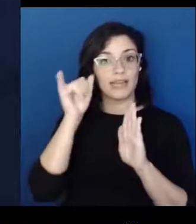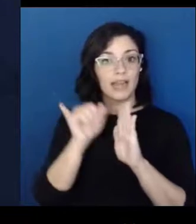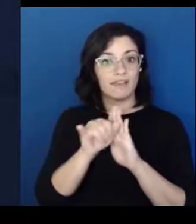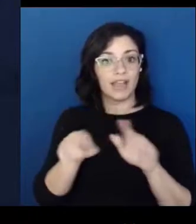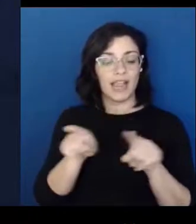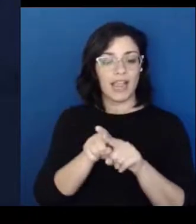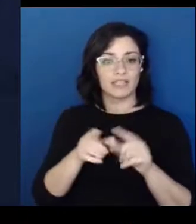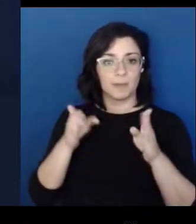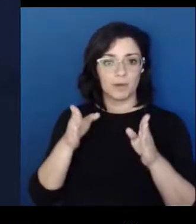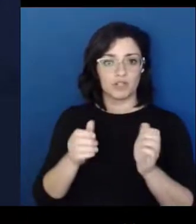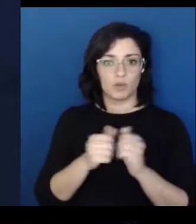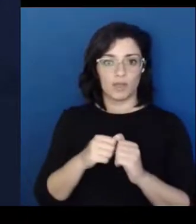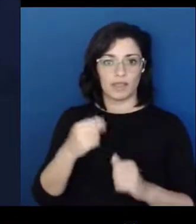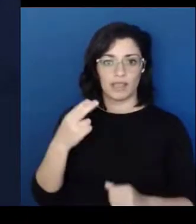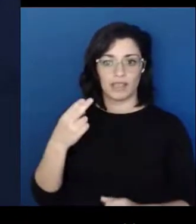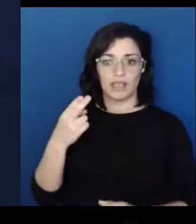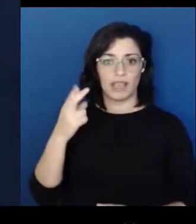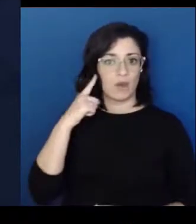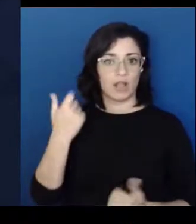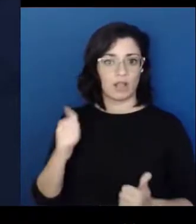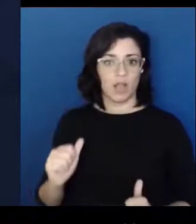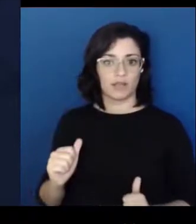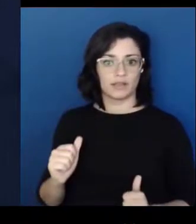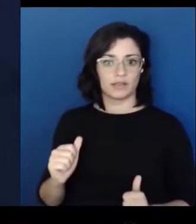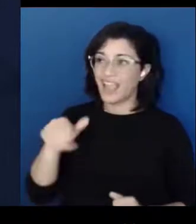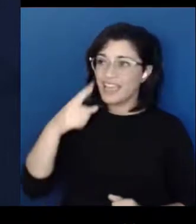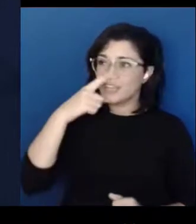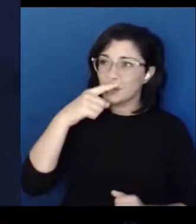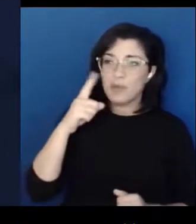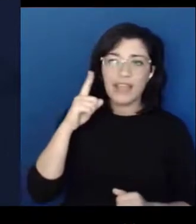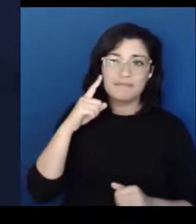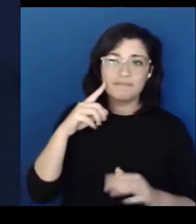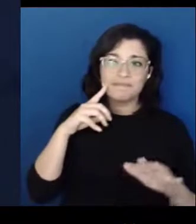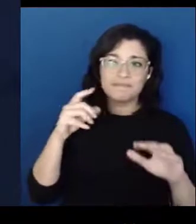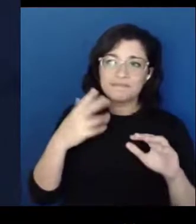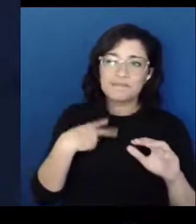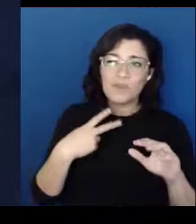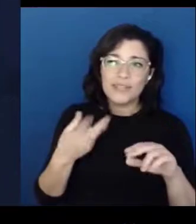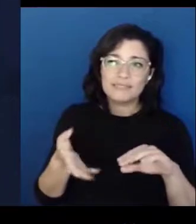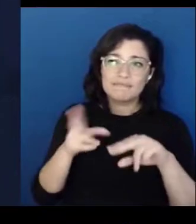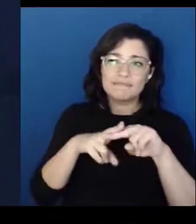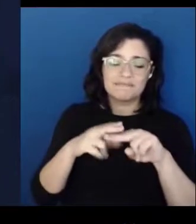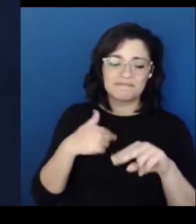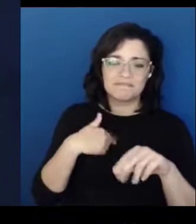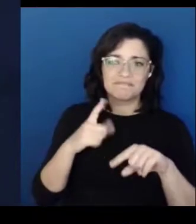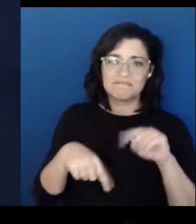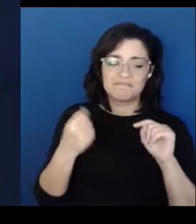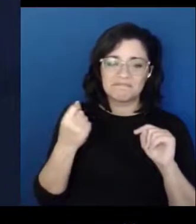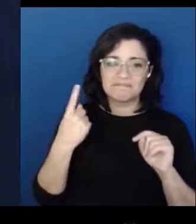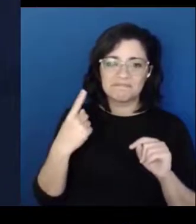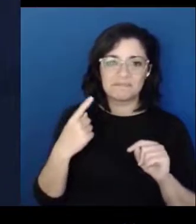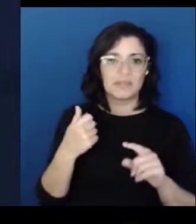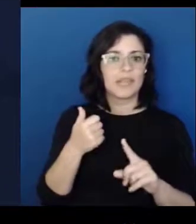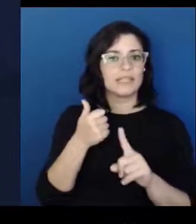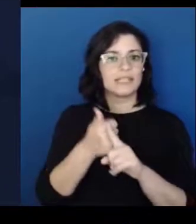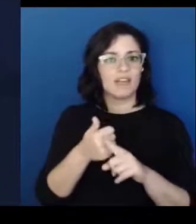speaking up? I'm not understanding. Self-advocacy, speech reading, and not bluffing.